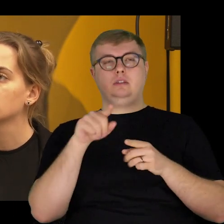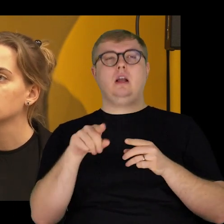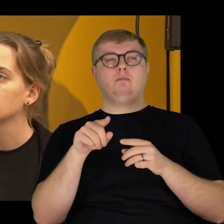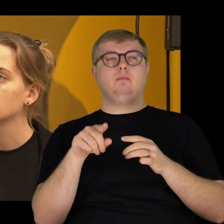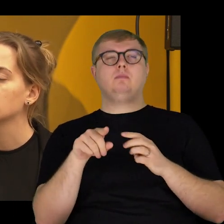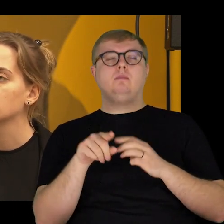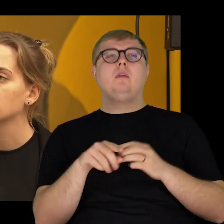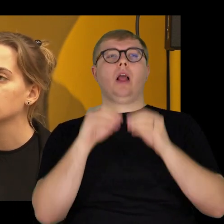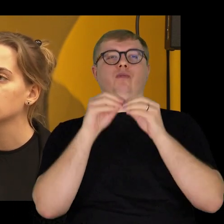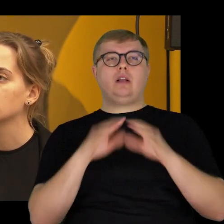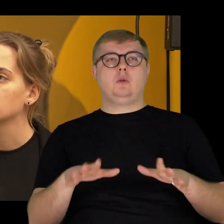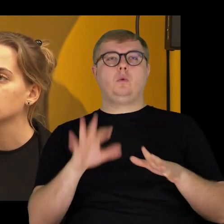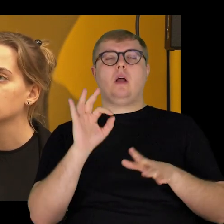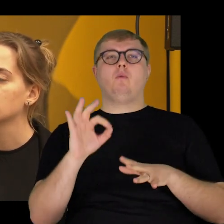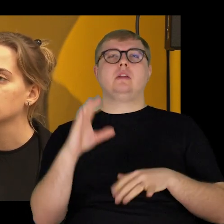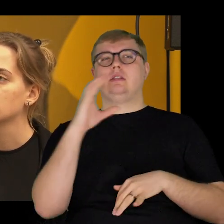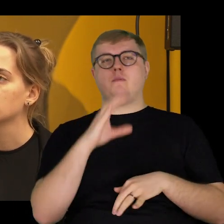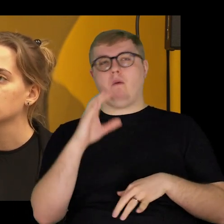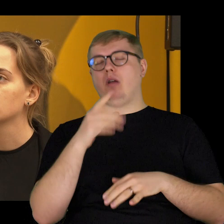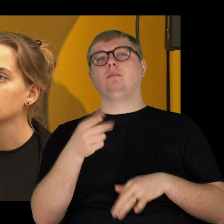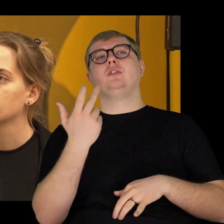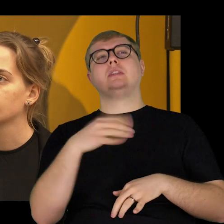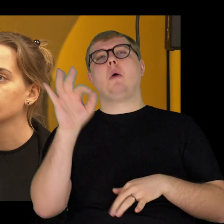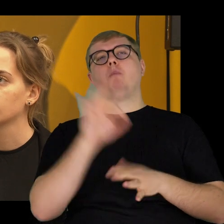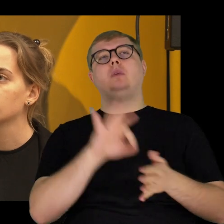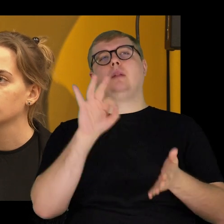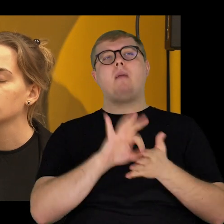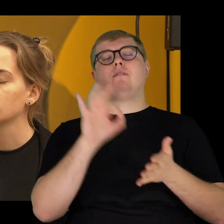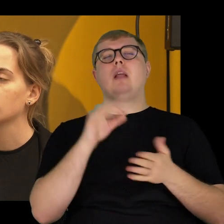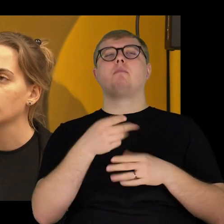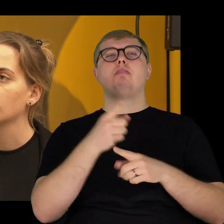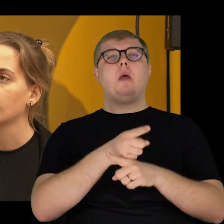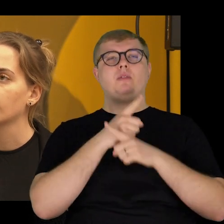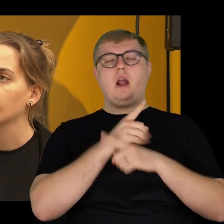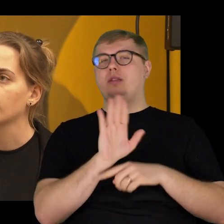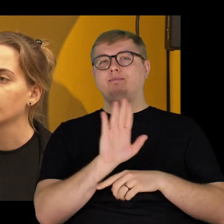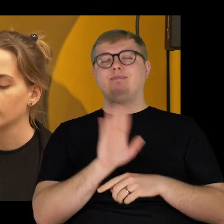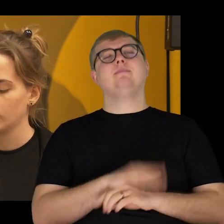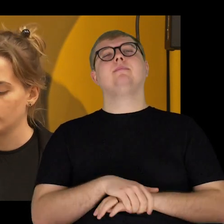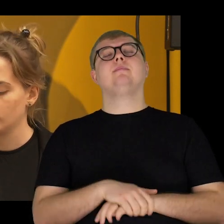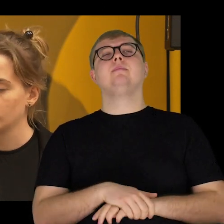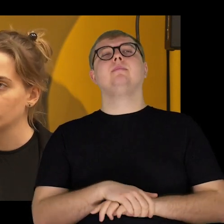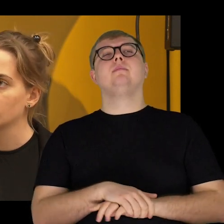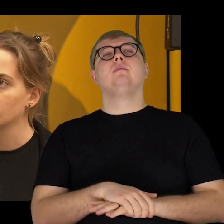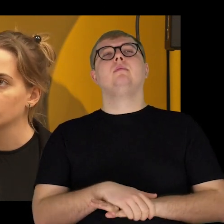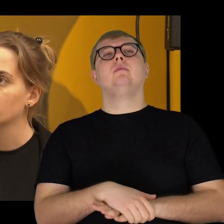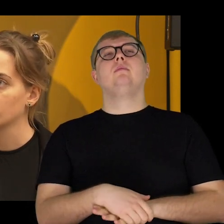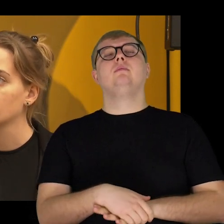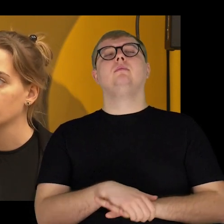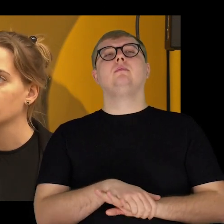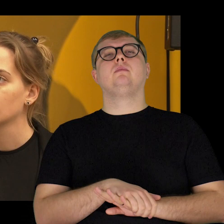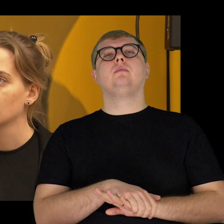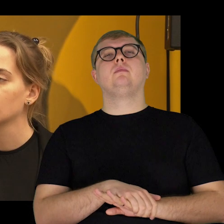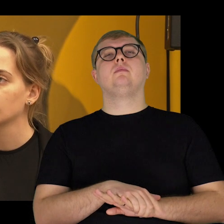it's not taken for granted that they are like neutral or as it should be, but obviously they are also constructed in a